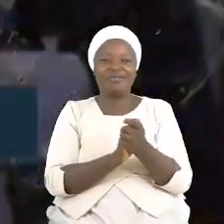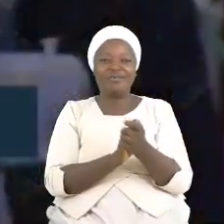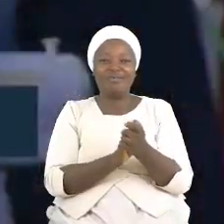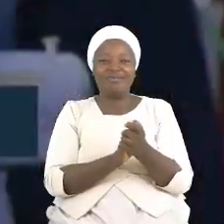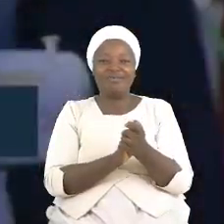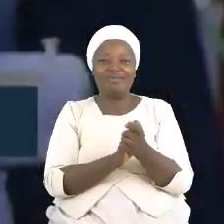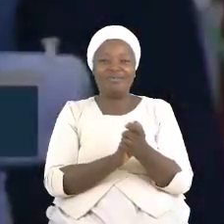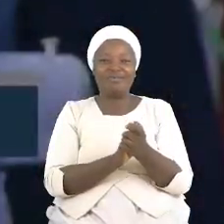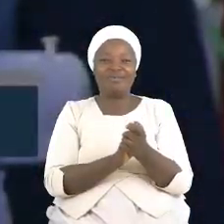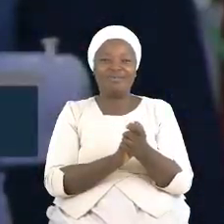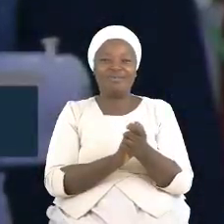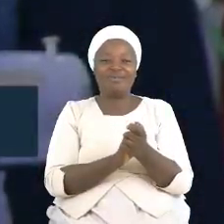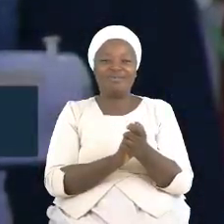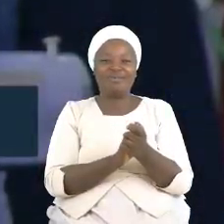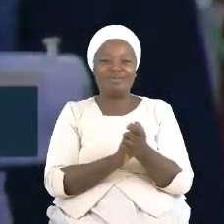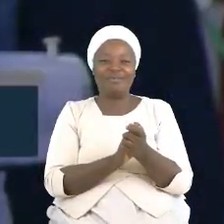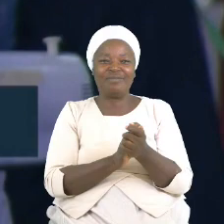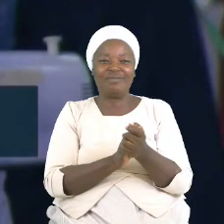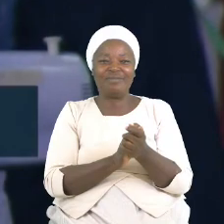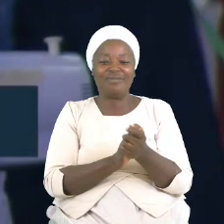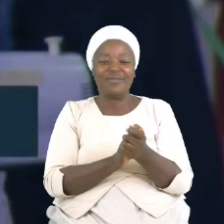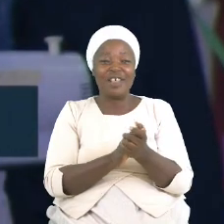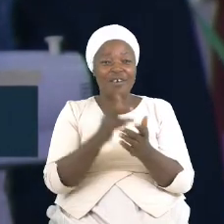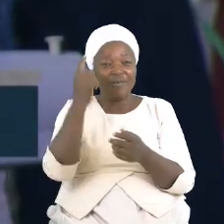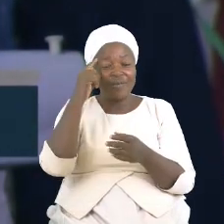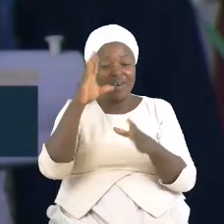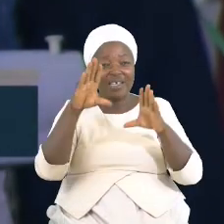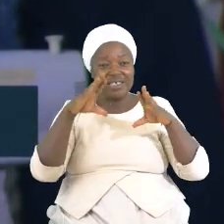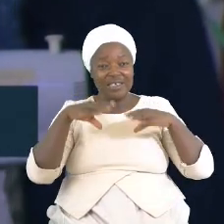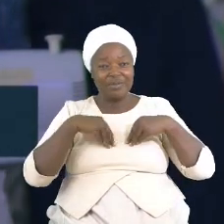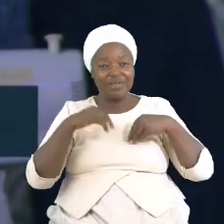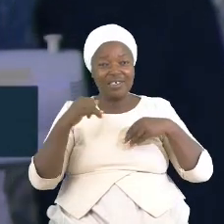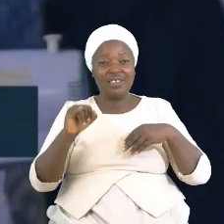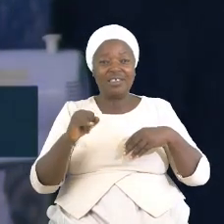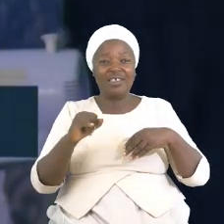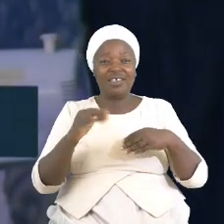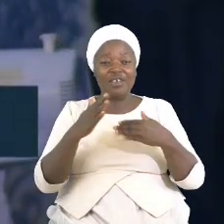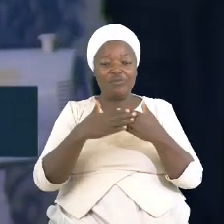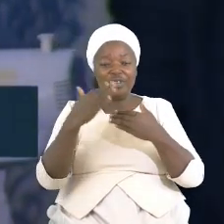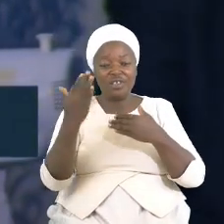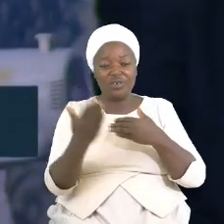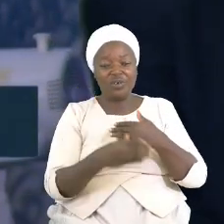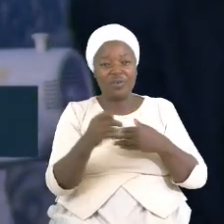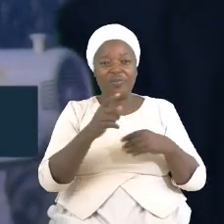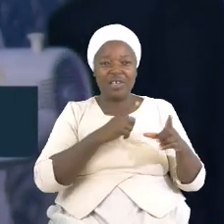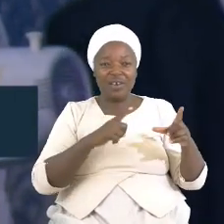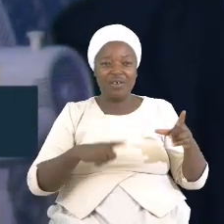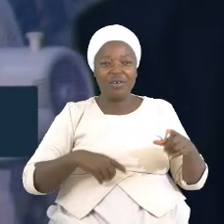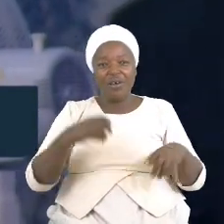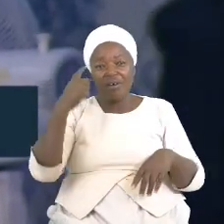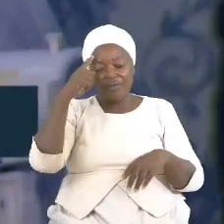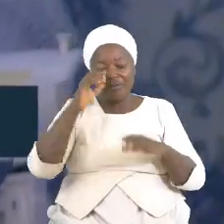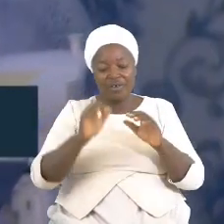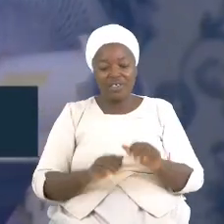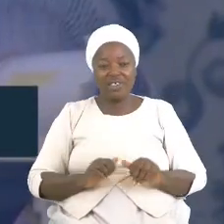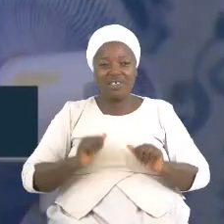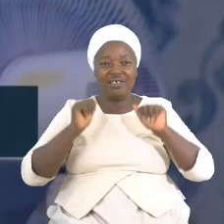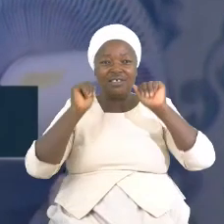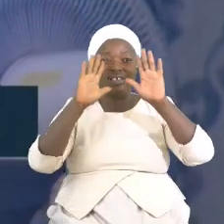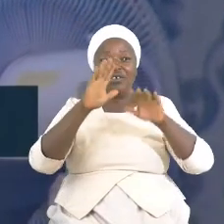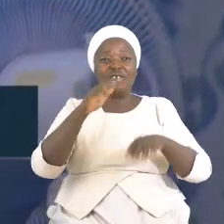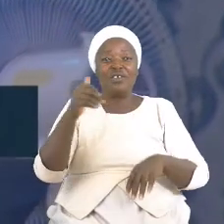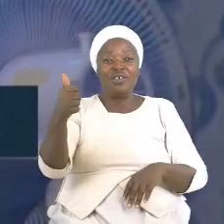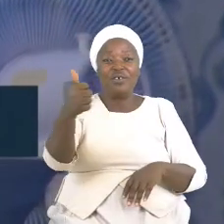for accepting the forgiveness of the Lord, for yielding yourself to cross over from sinfulness